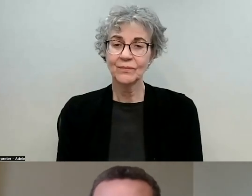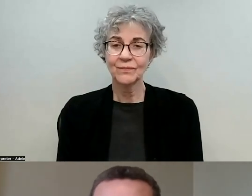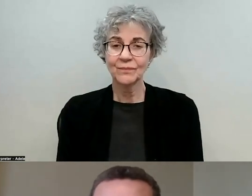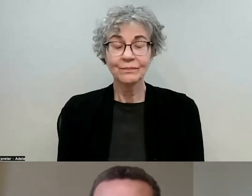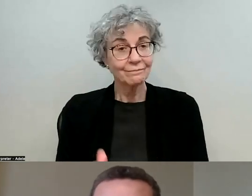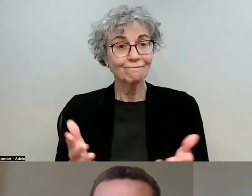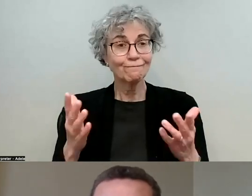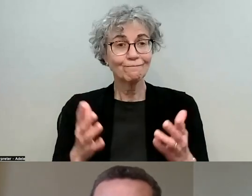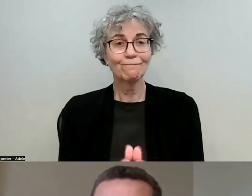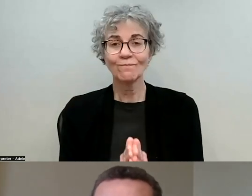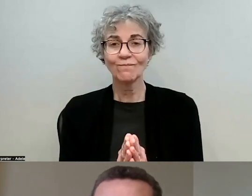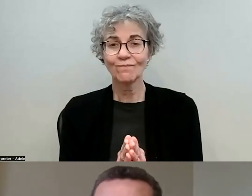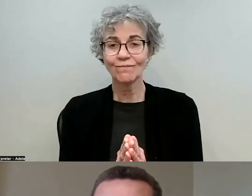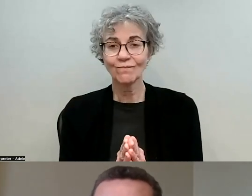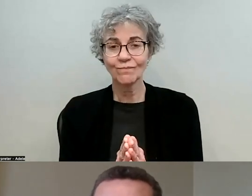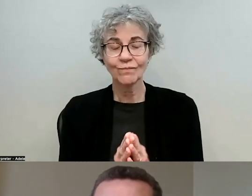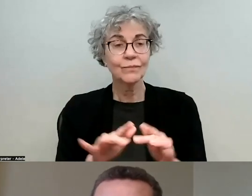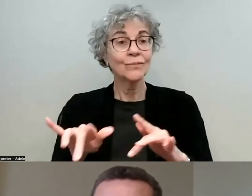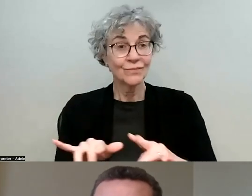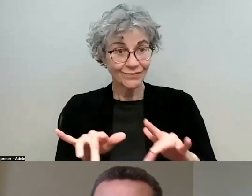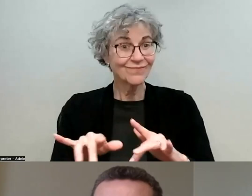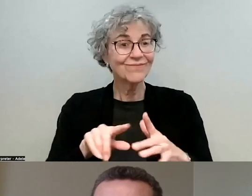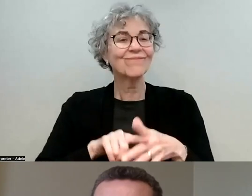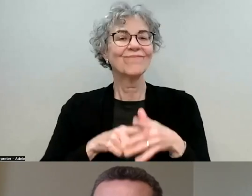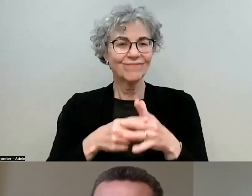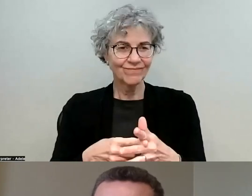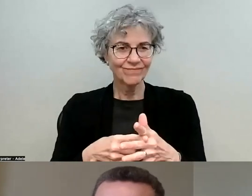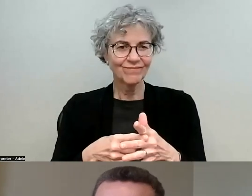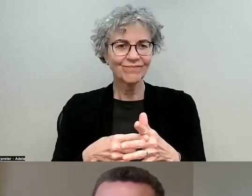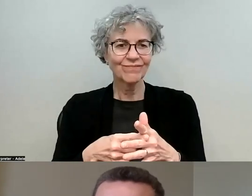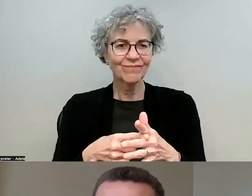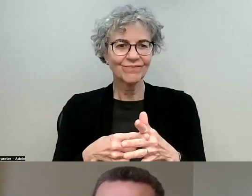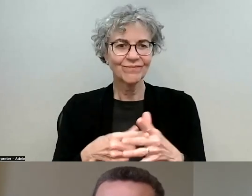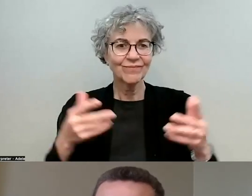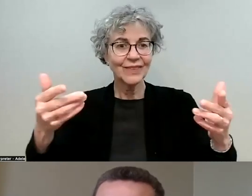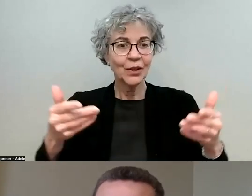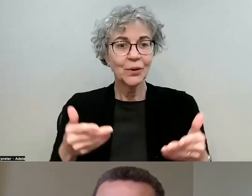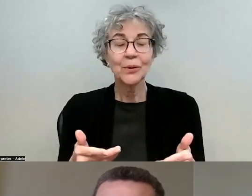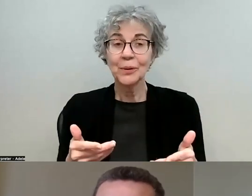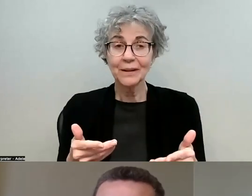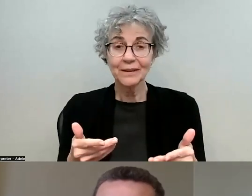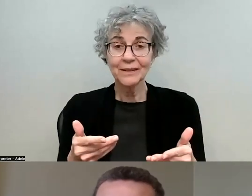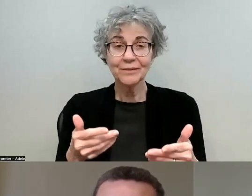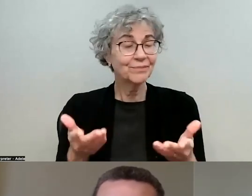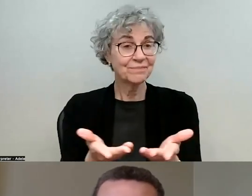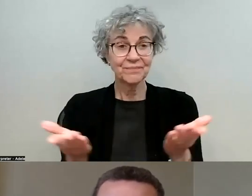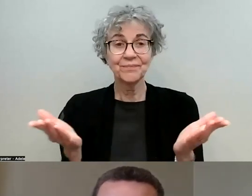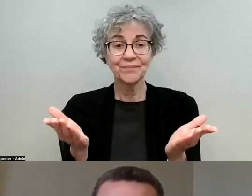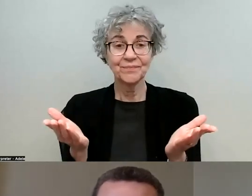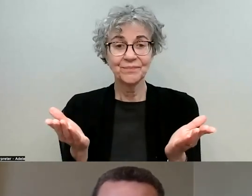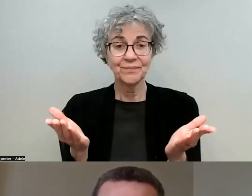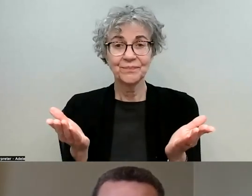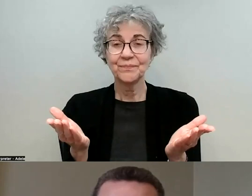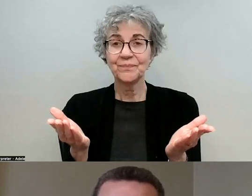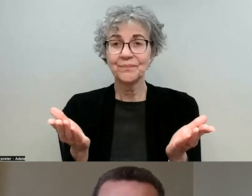All right. The recording has started. So, welcome again, everyone. I know